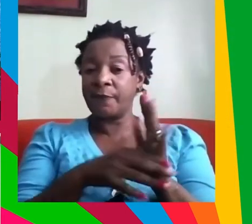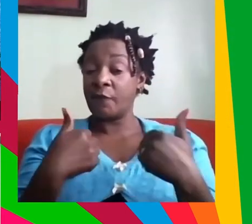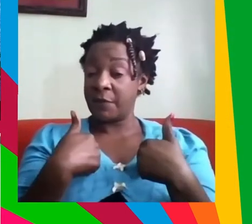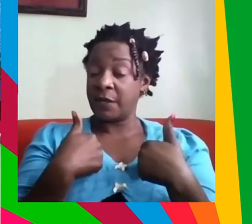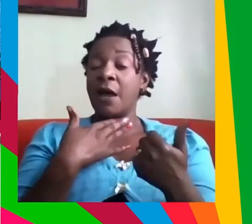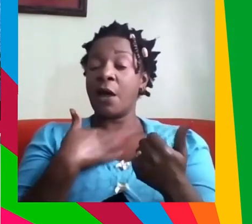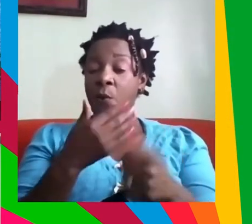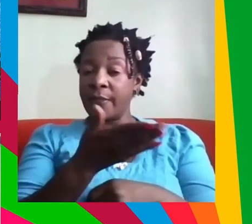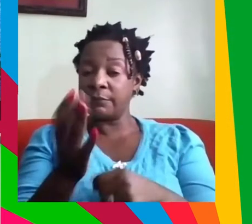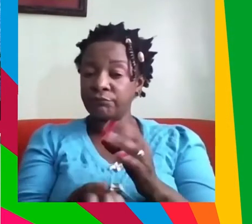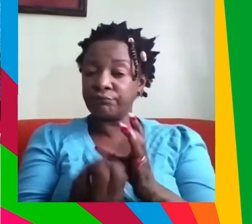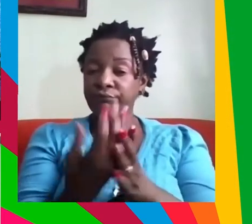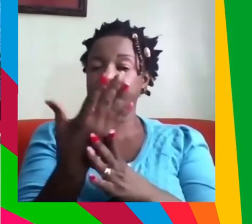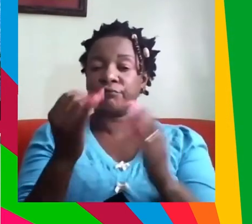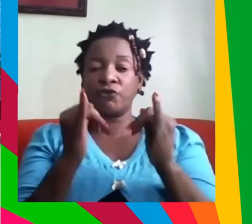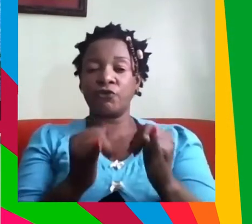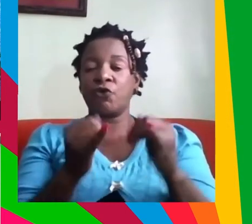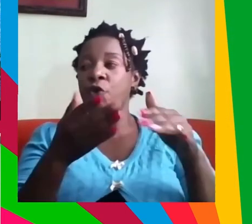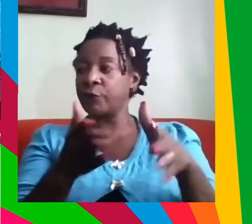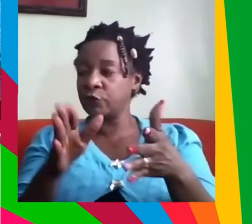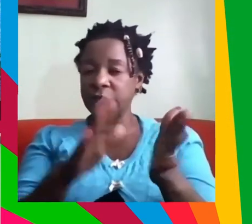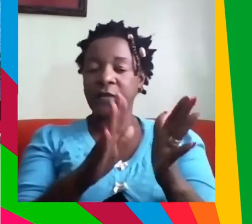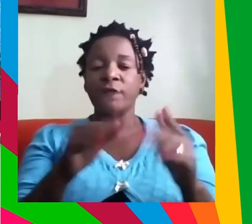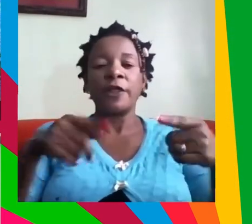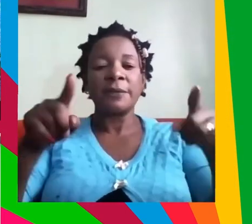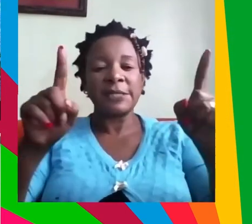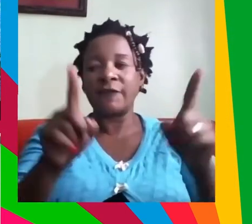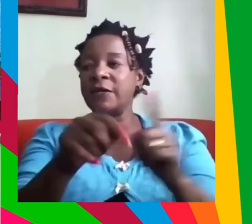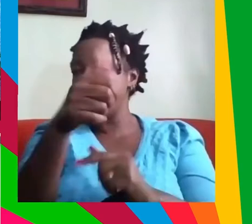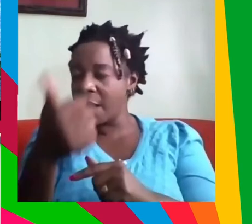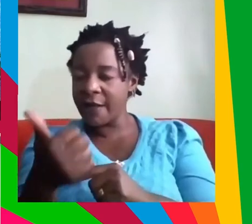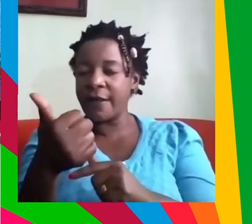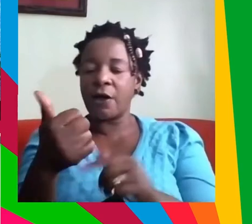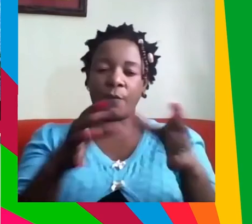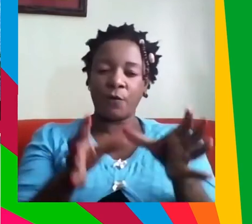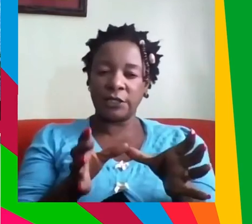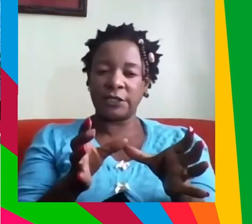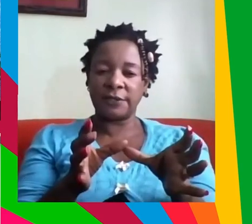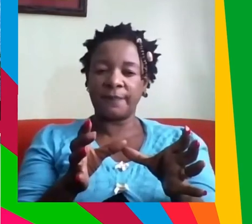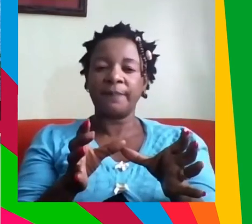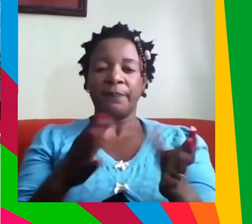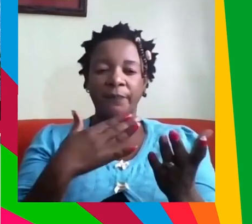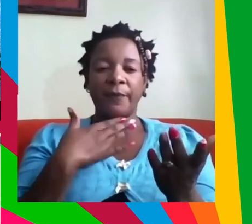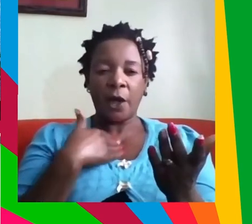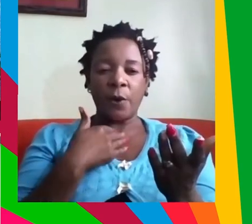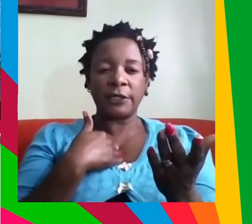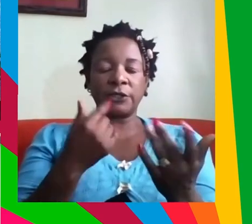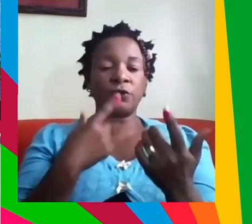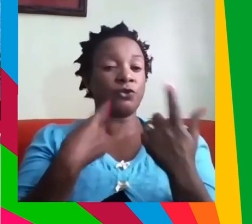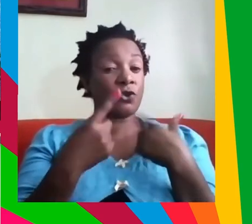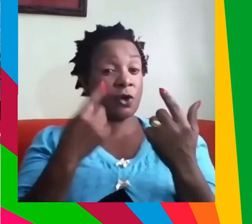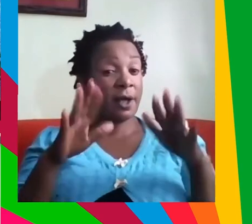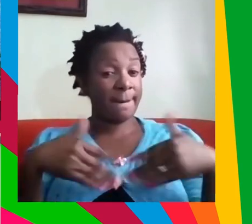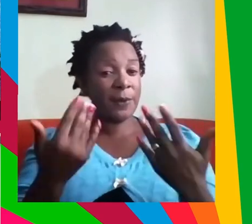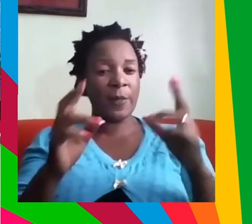to create new opportunities for themselves and for others in their communities. I want them to talk about the issues that affect